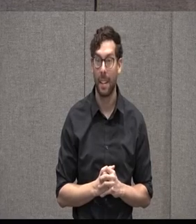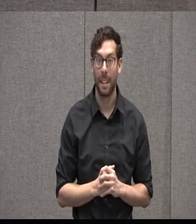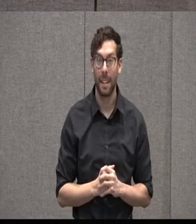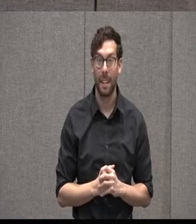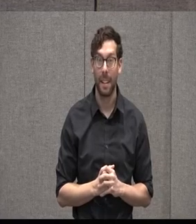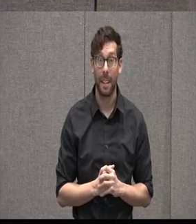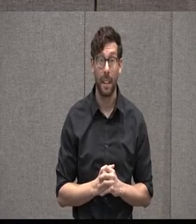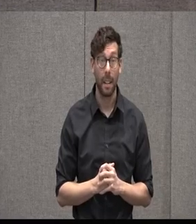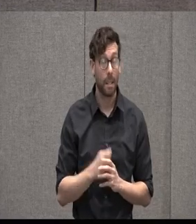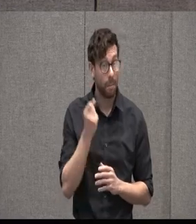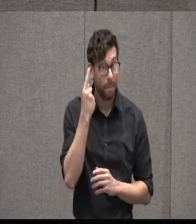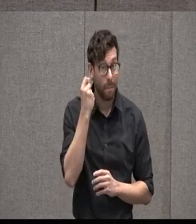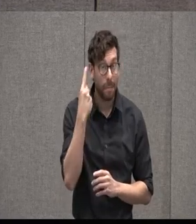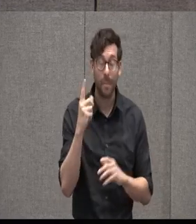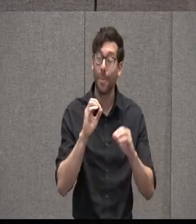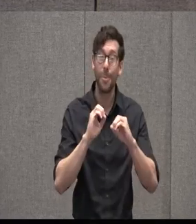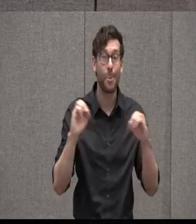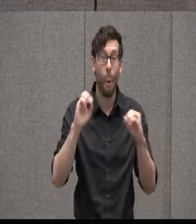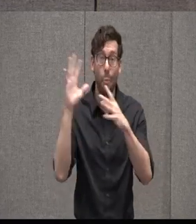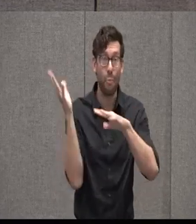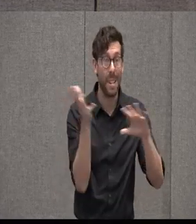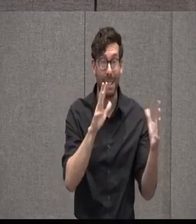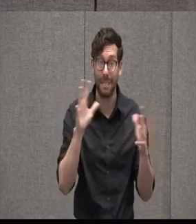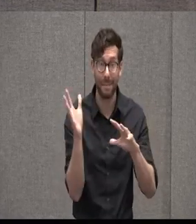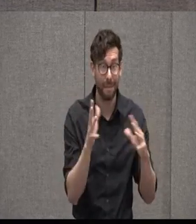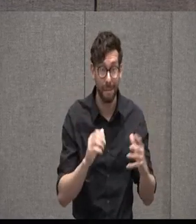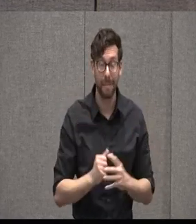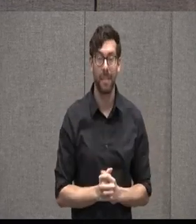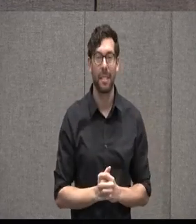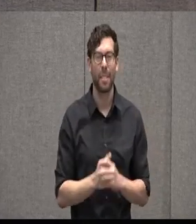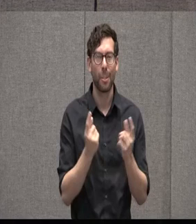There was no wind blowing. I'll try that one more time.